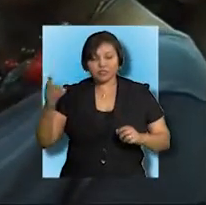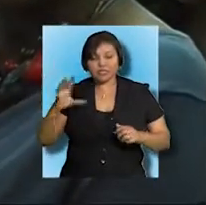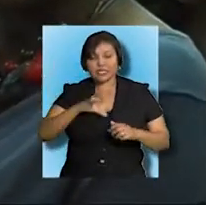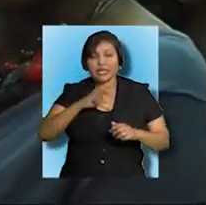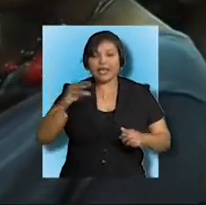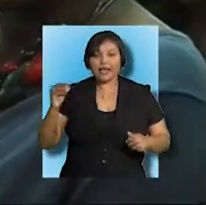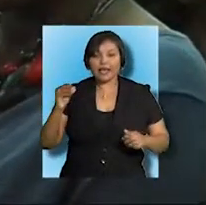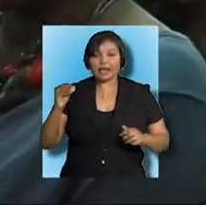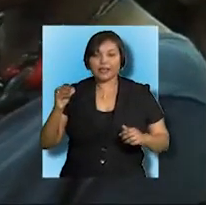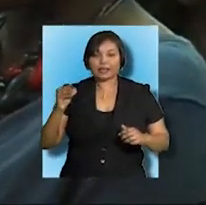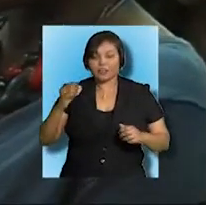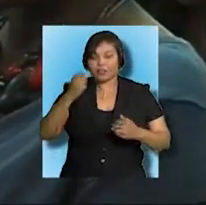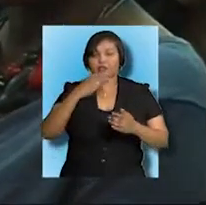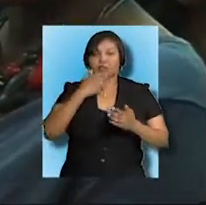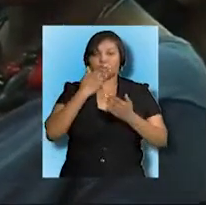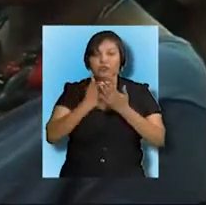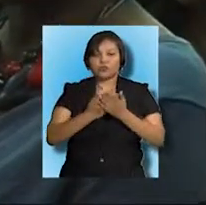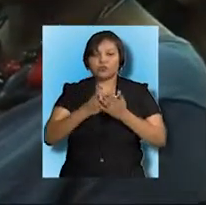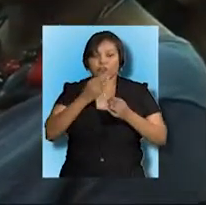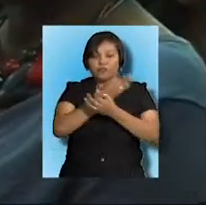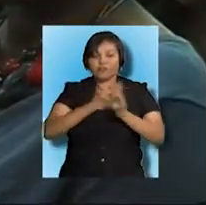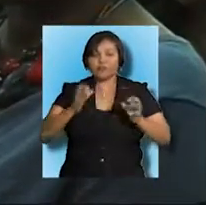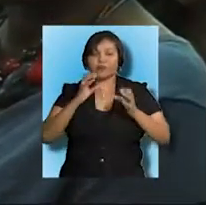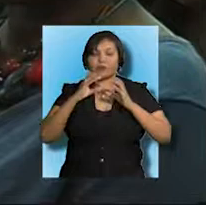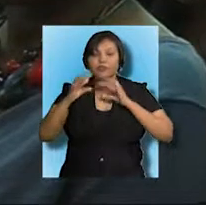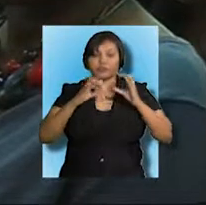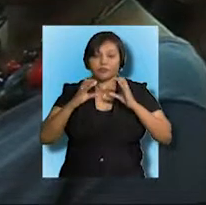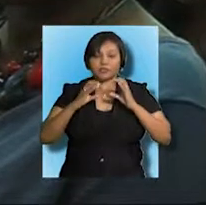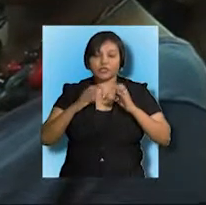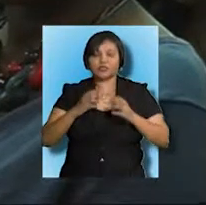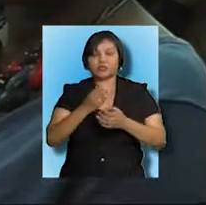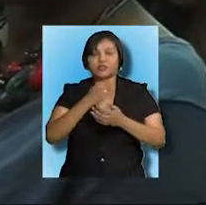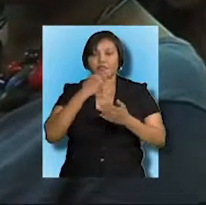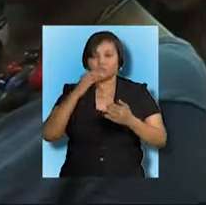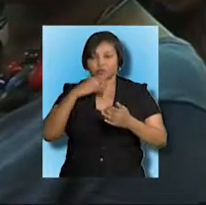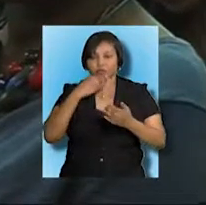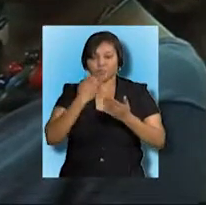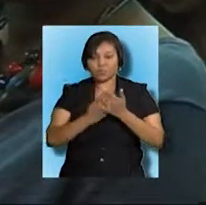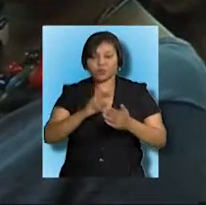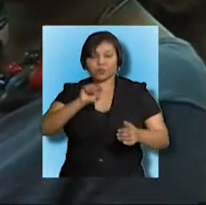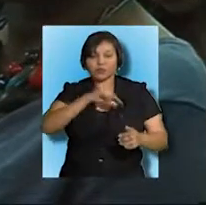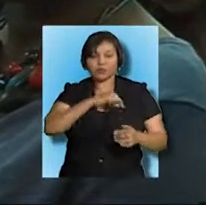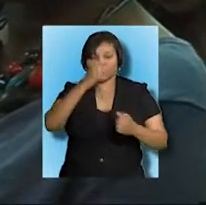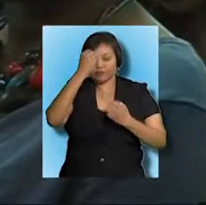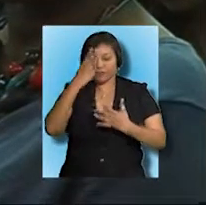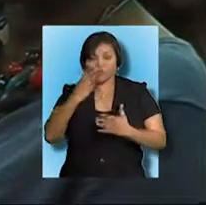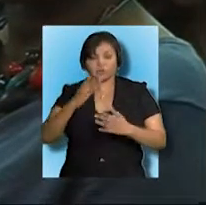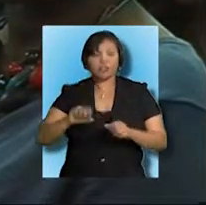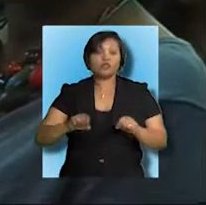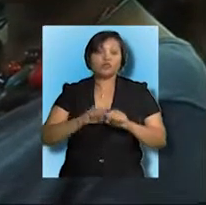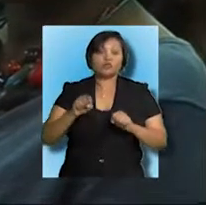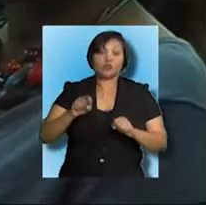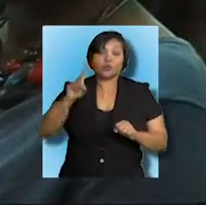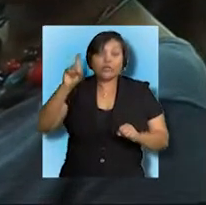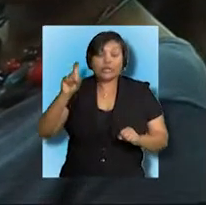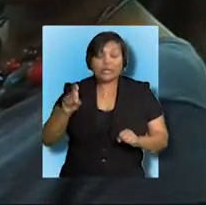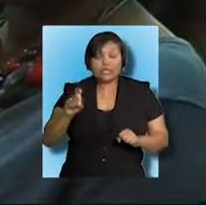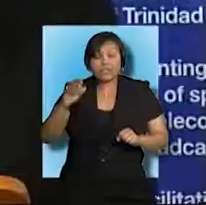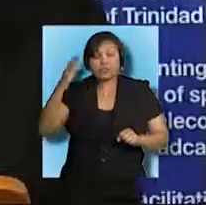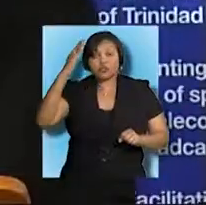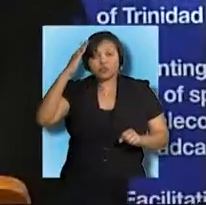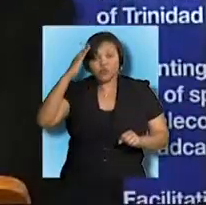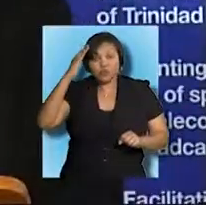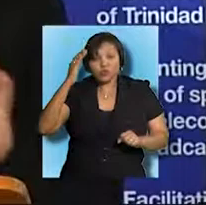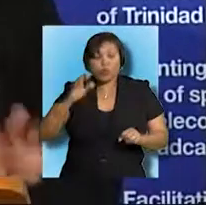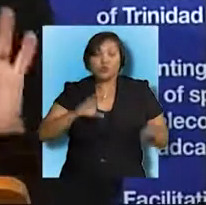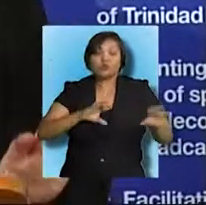international law, has an obligation to prevent that. And for me, the question is not what is the magic number,